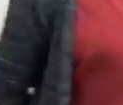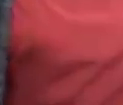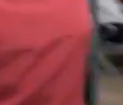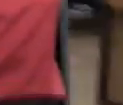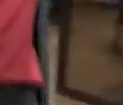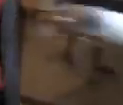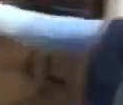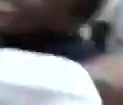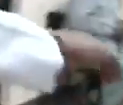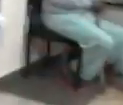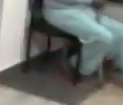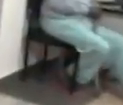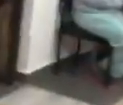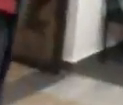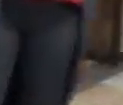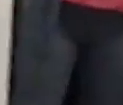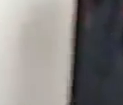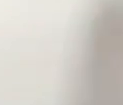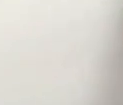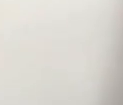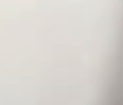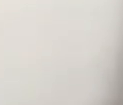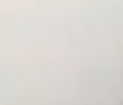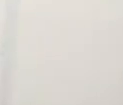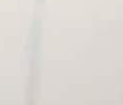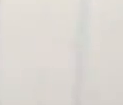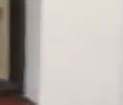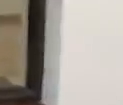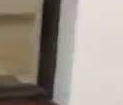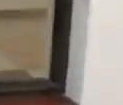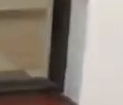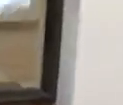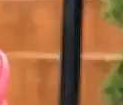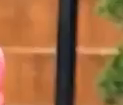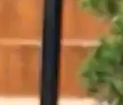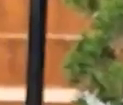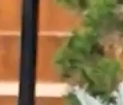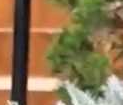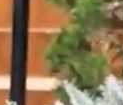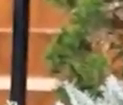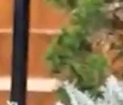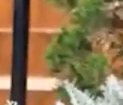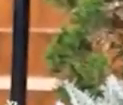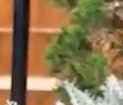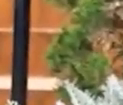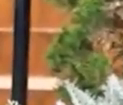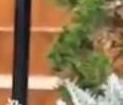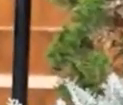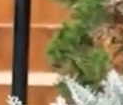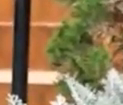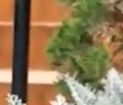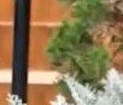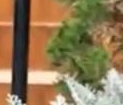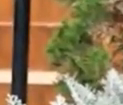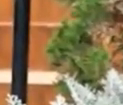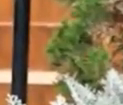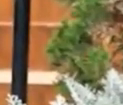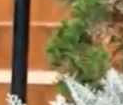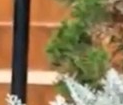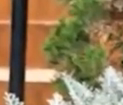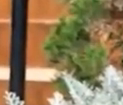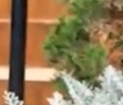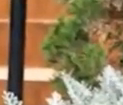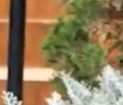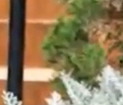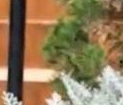seen different women in their different elements. I have always been fighting for inclusion. That